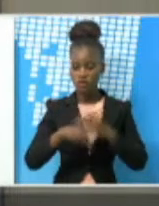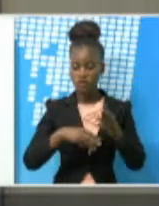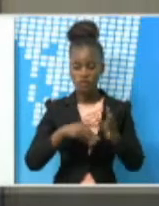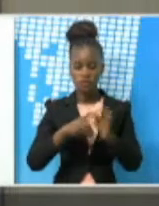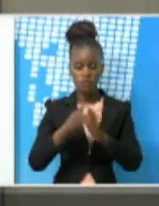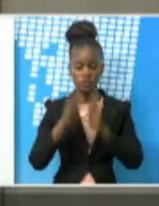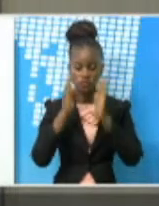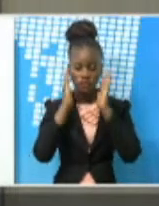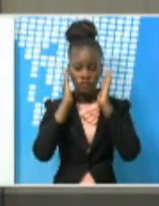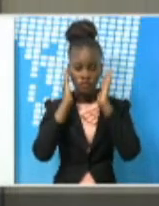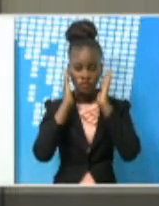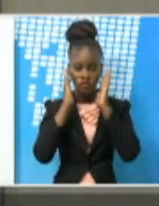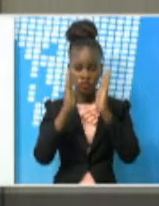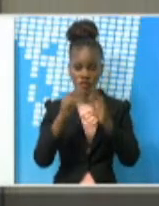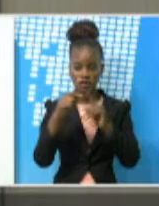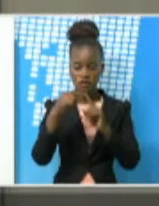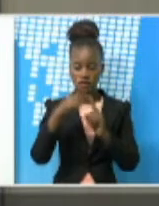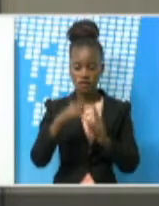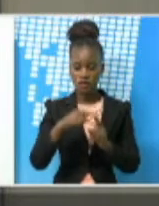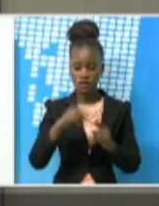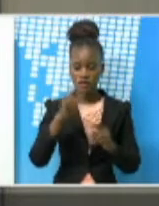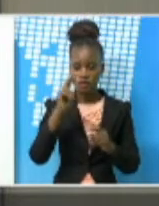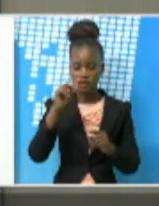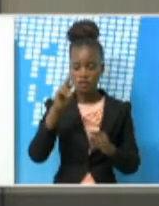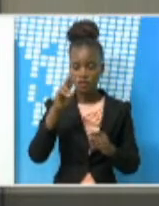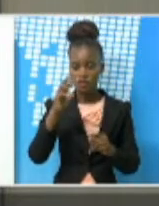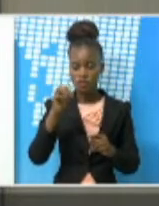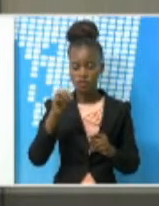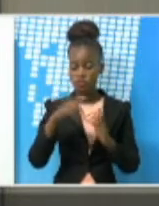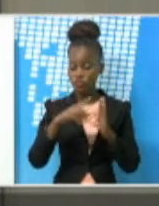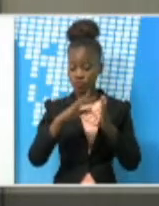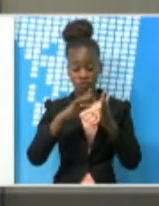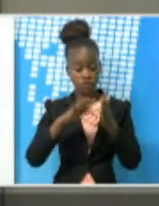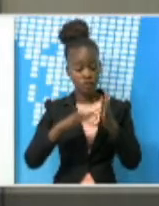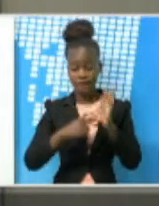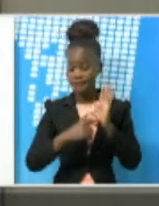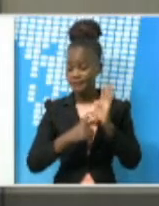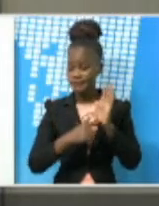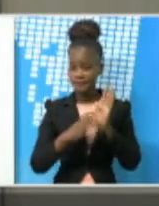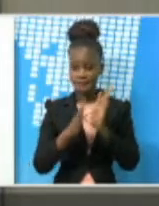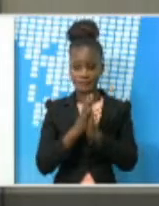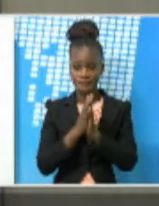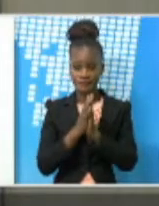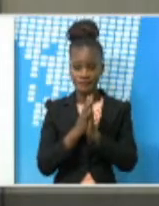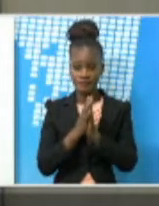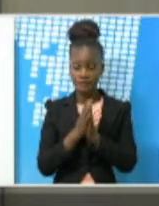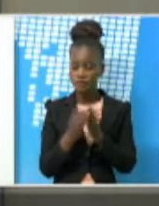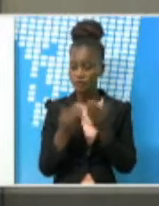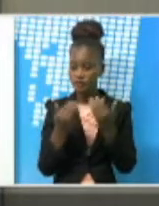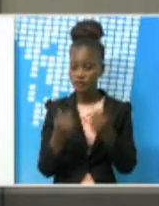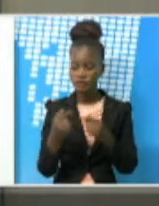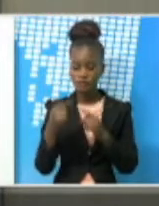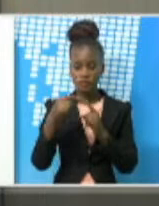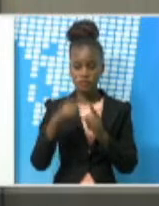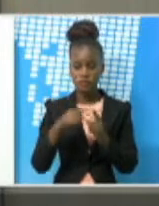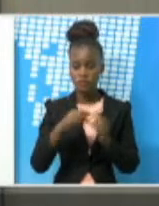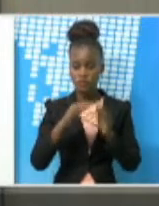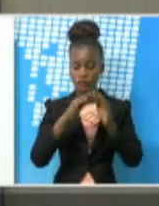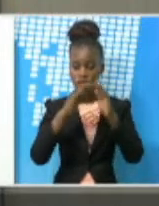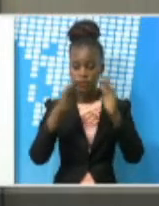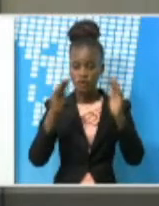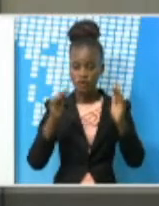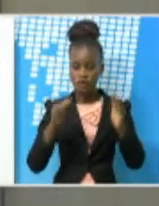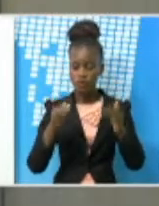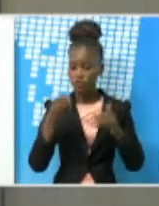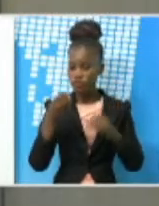Plans to the NRM Manifesto, and recently to the framework that was created